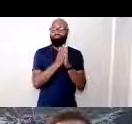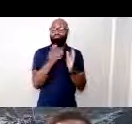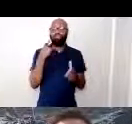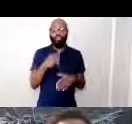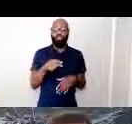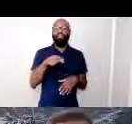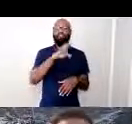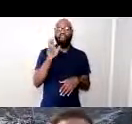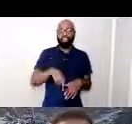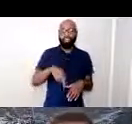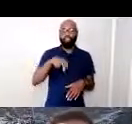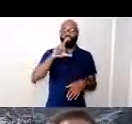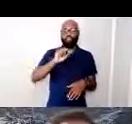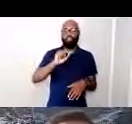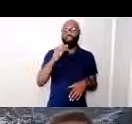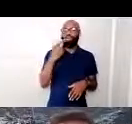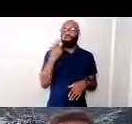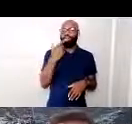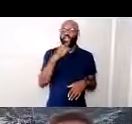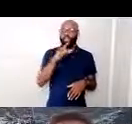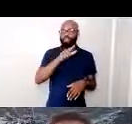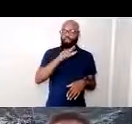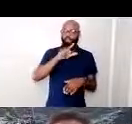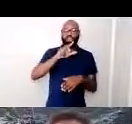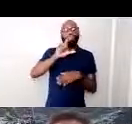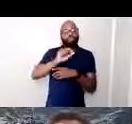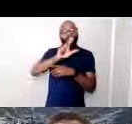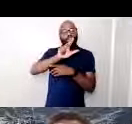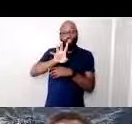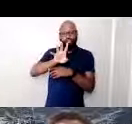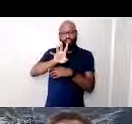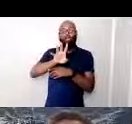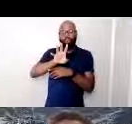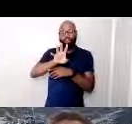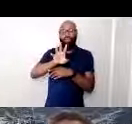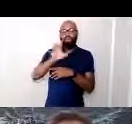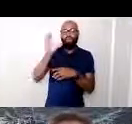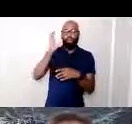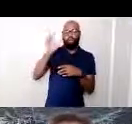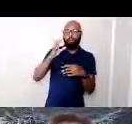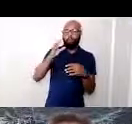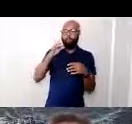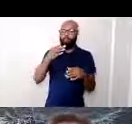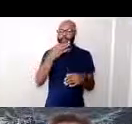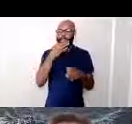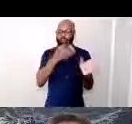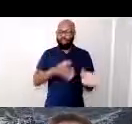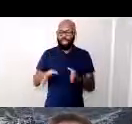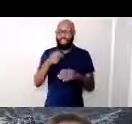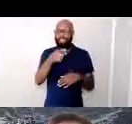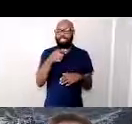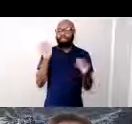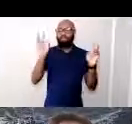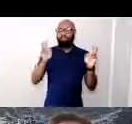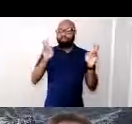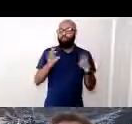to develop some sort of arts master plan, and we evolved into that name. And it's really just kind of a blueprint for the